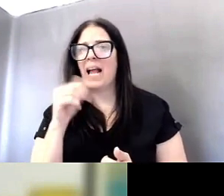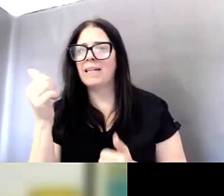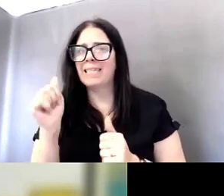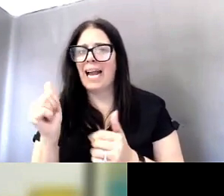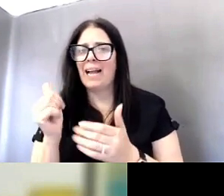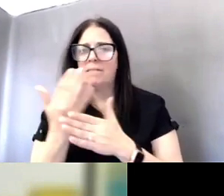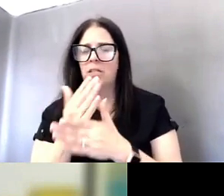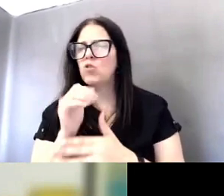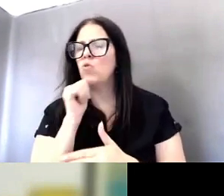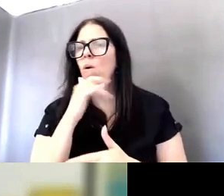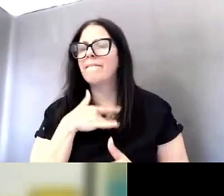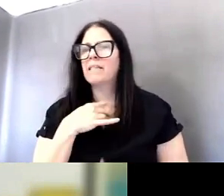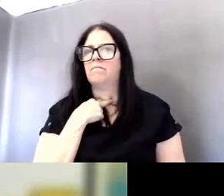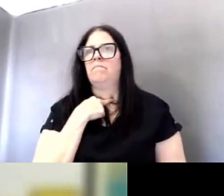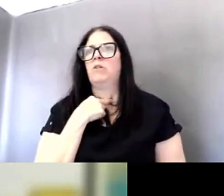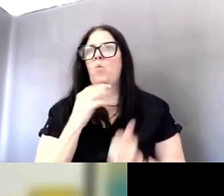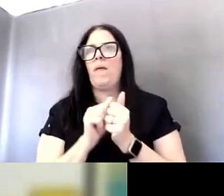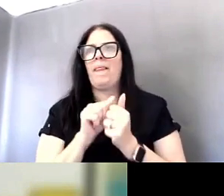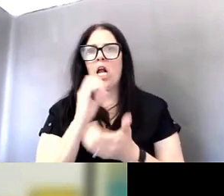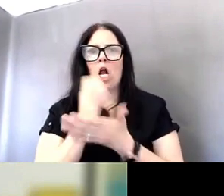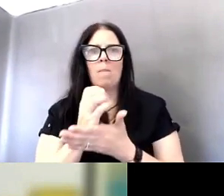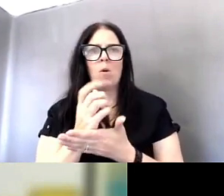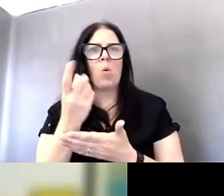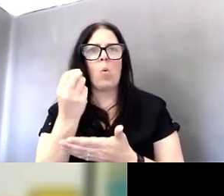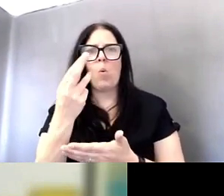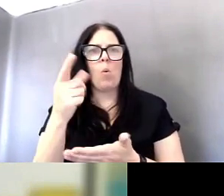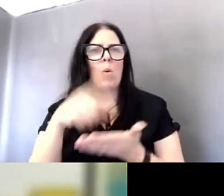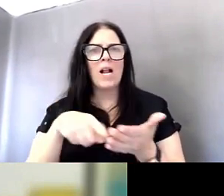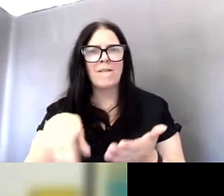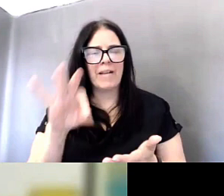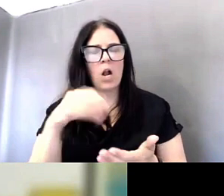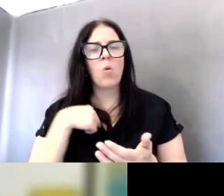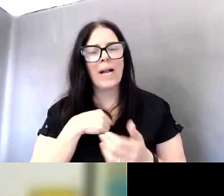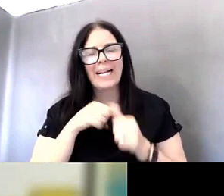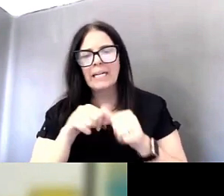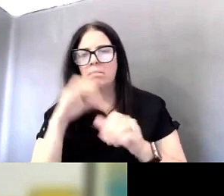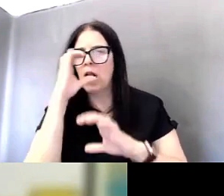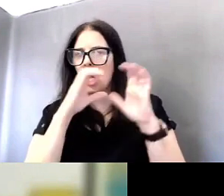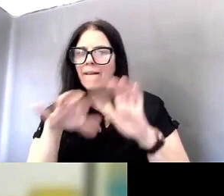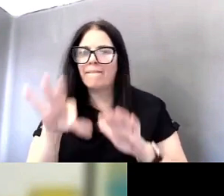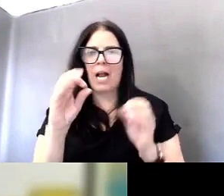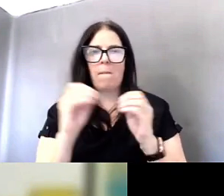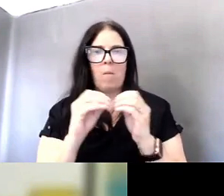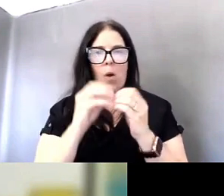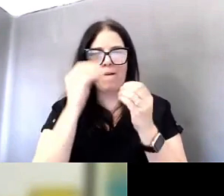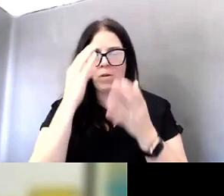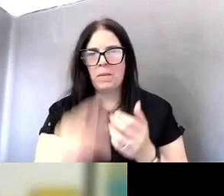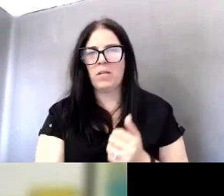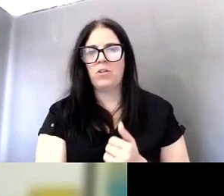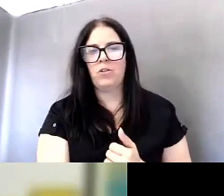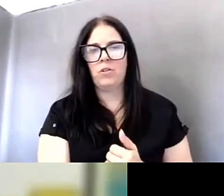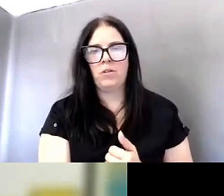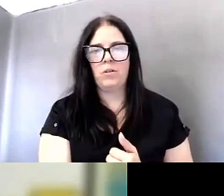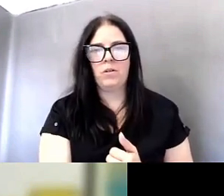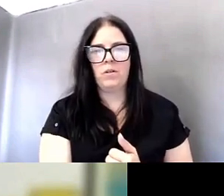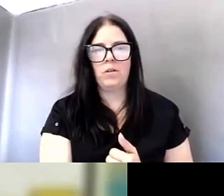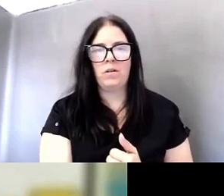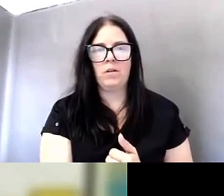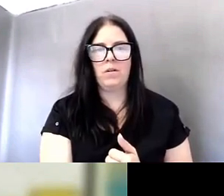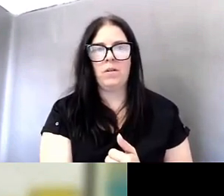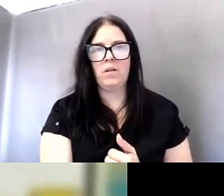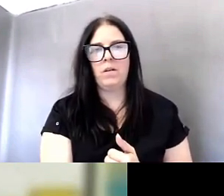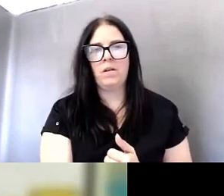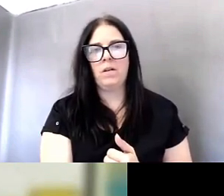copyright information or what you just find. This is, like we're continuously searching and looking for things. And Christine, this may be a good time also